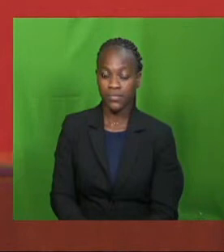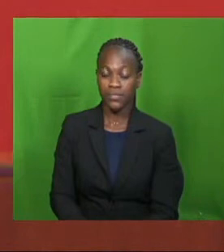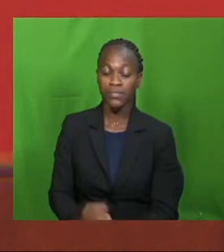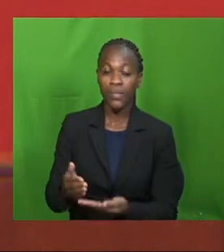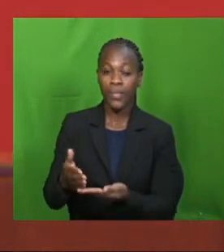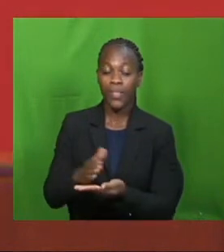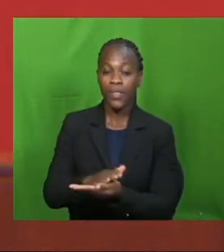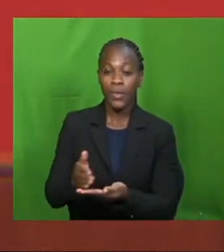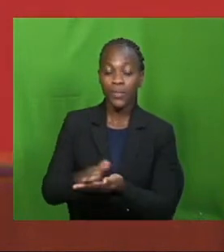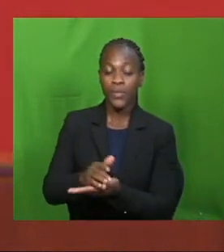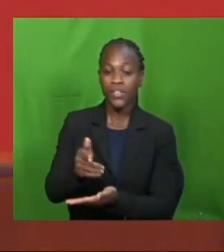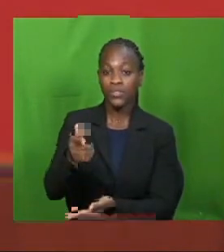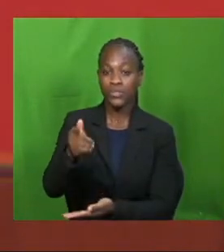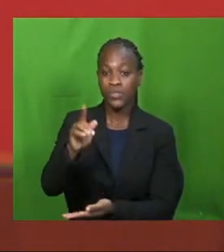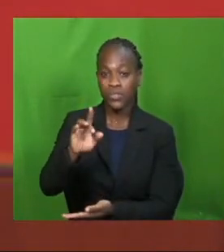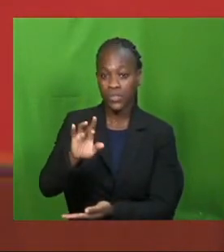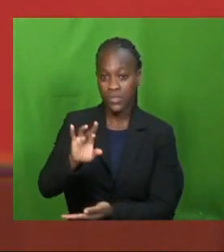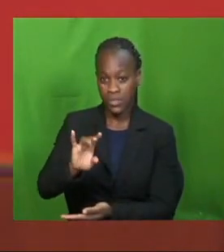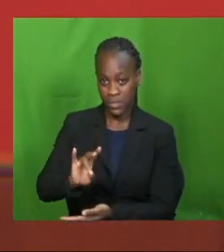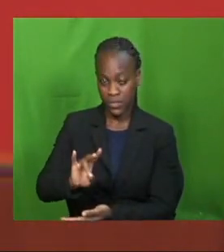Page 27.